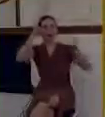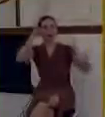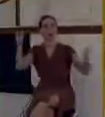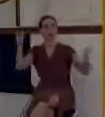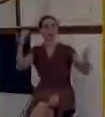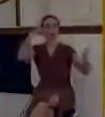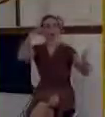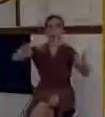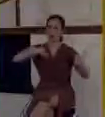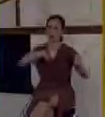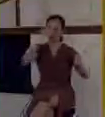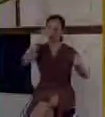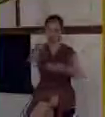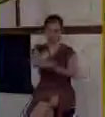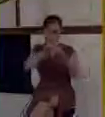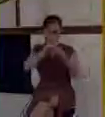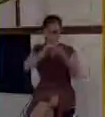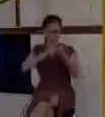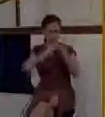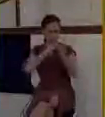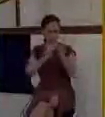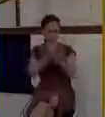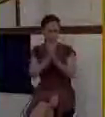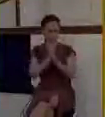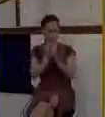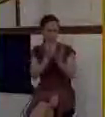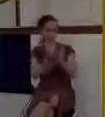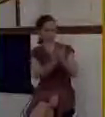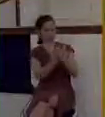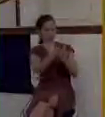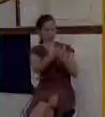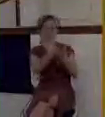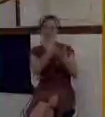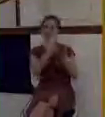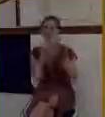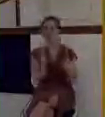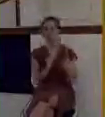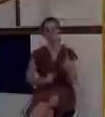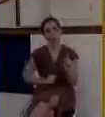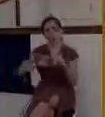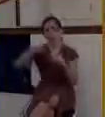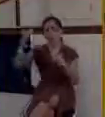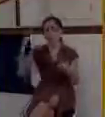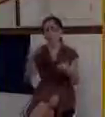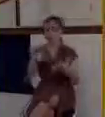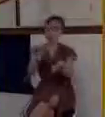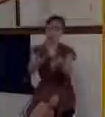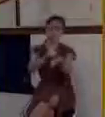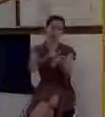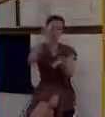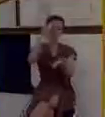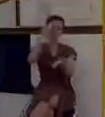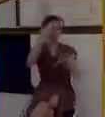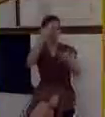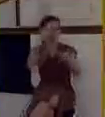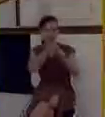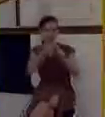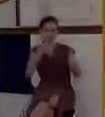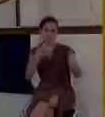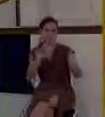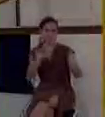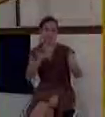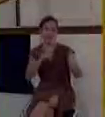what the Bible means. After all, it was a document that was written so long ago. Well, that's a backhanded attack against the